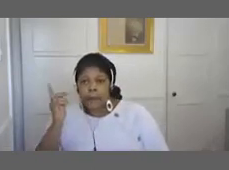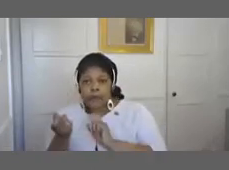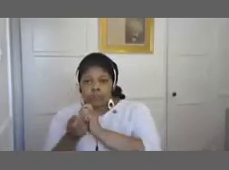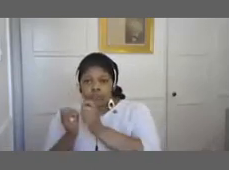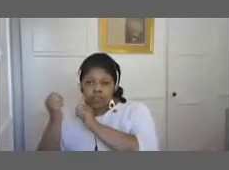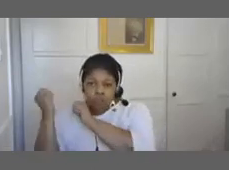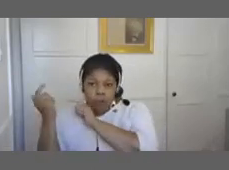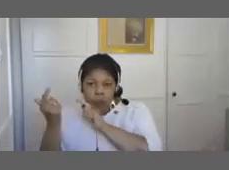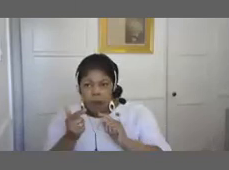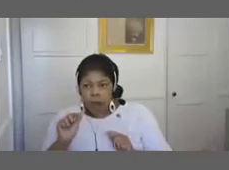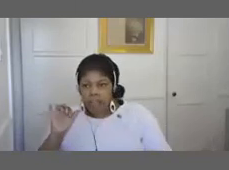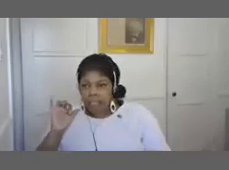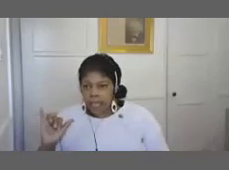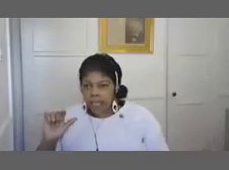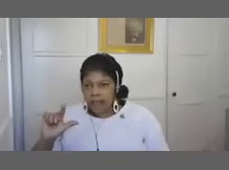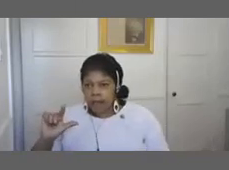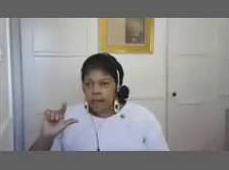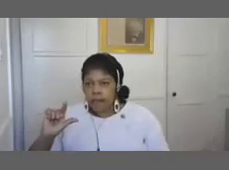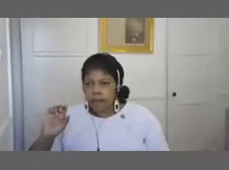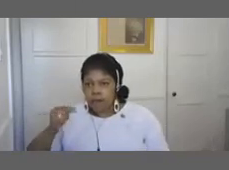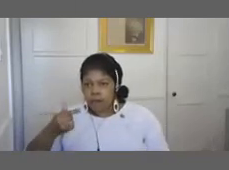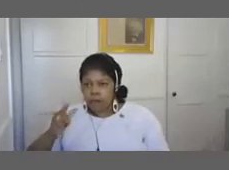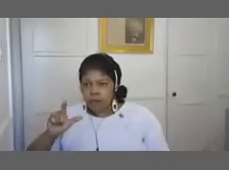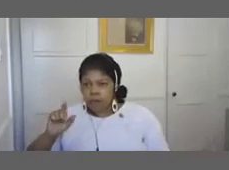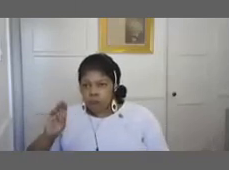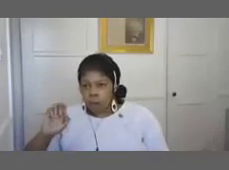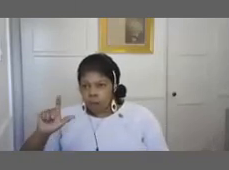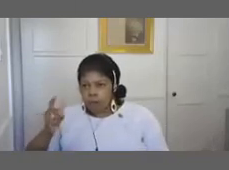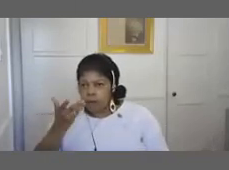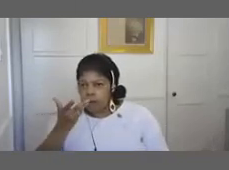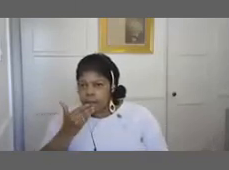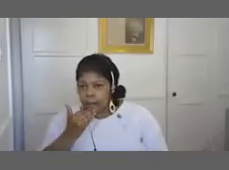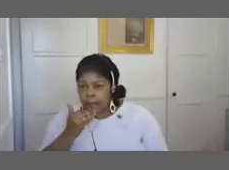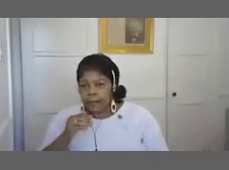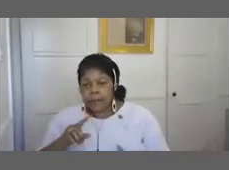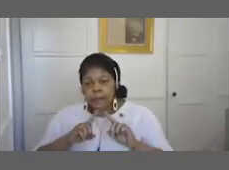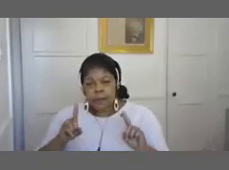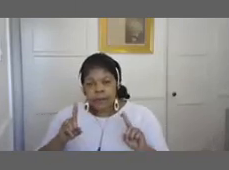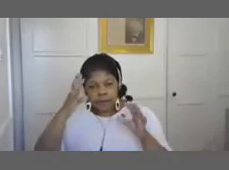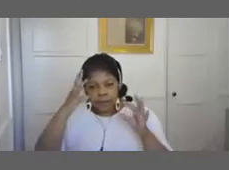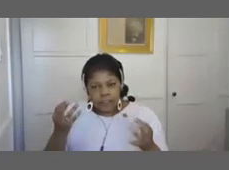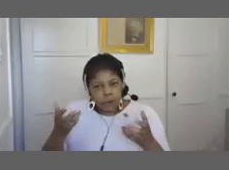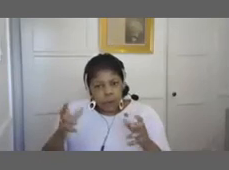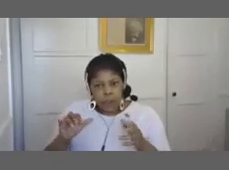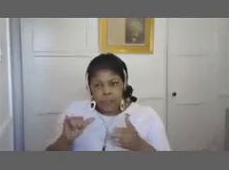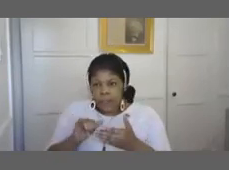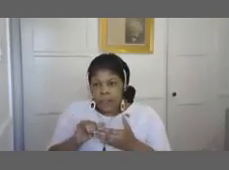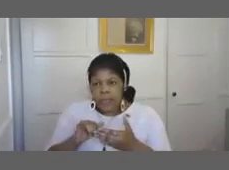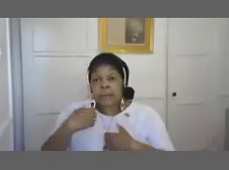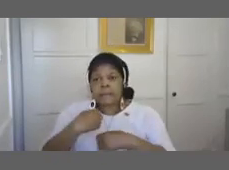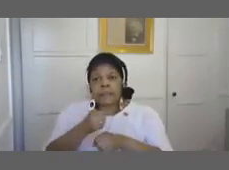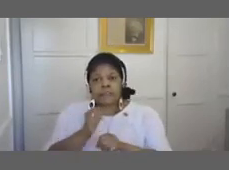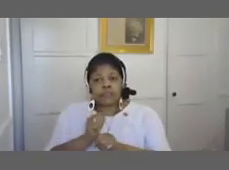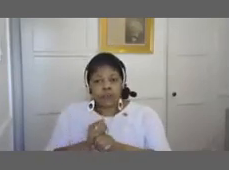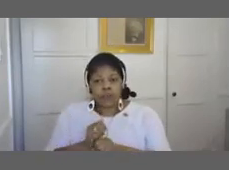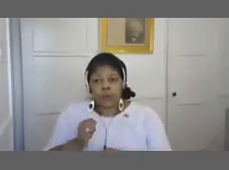hand, if you choose, if that's not the way that you want to work, then you make sure, you need to make sure that global is unchecked.